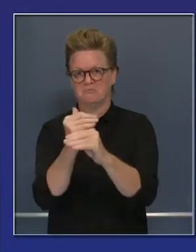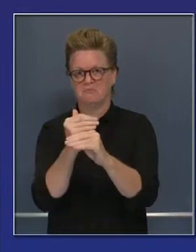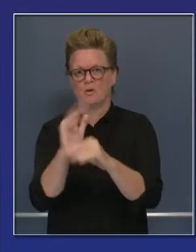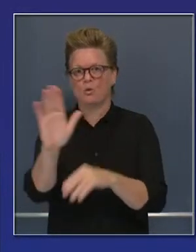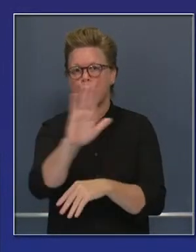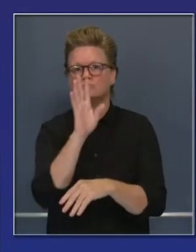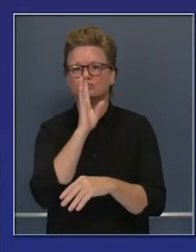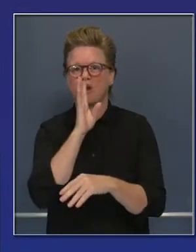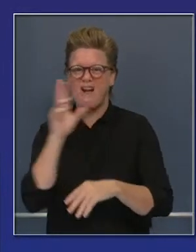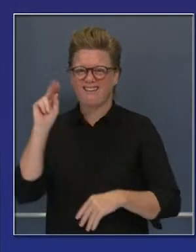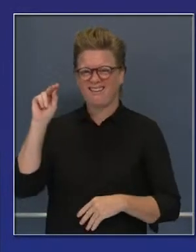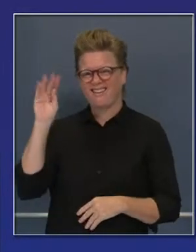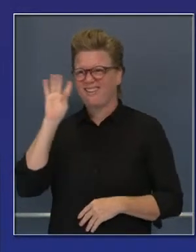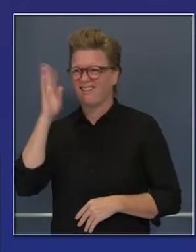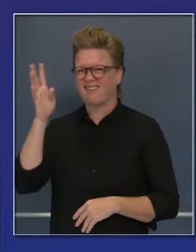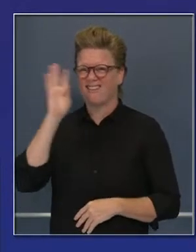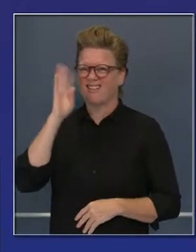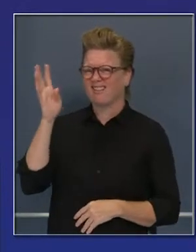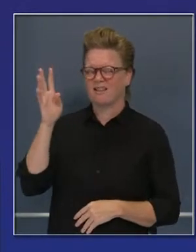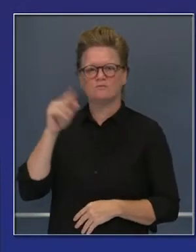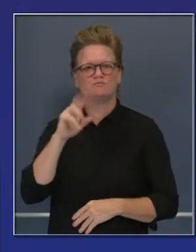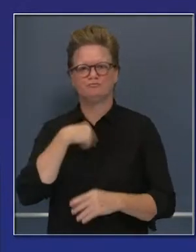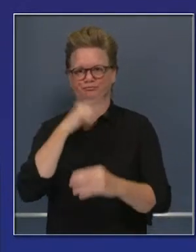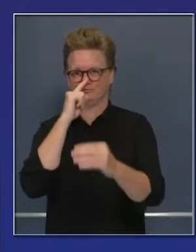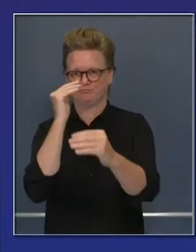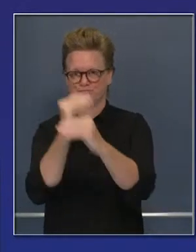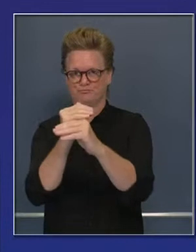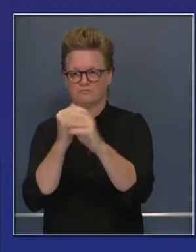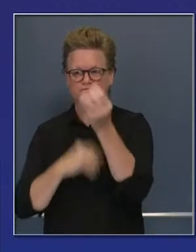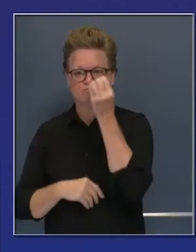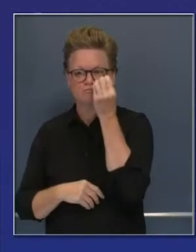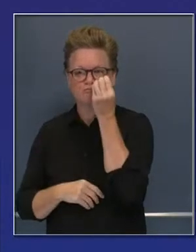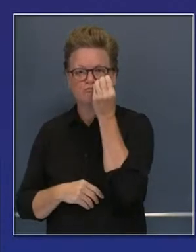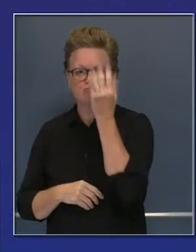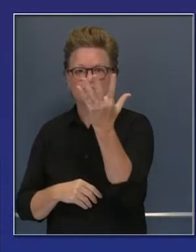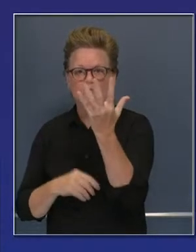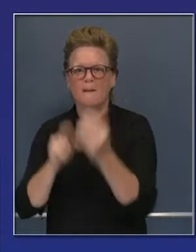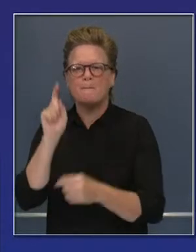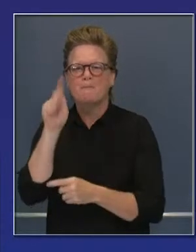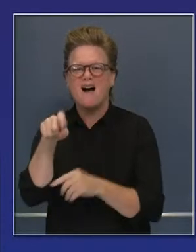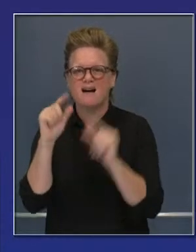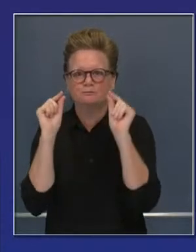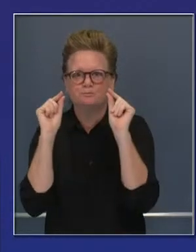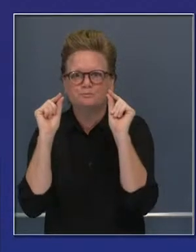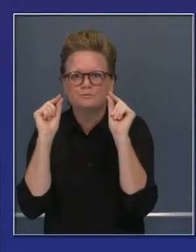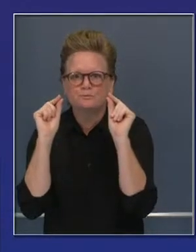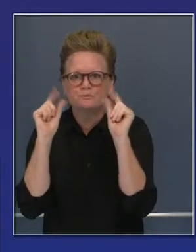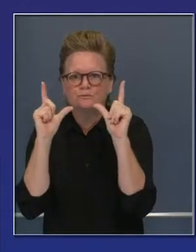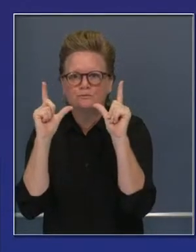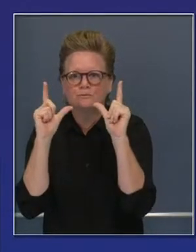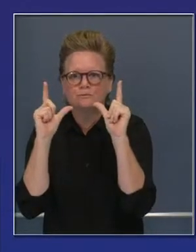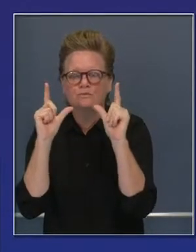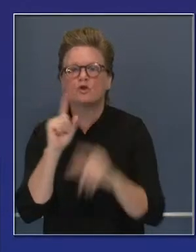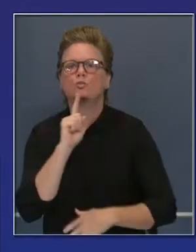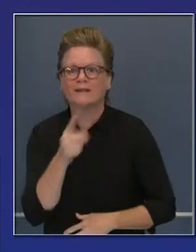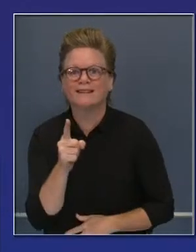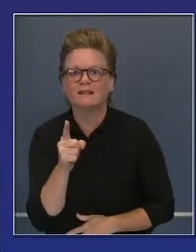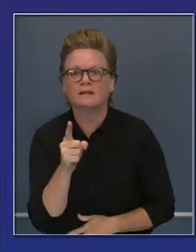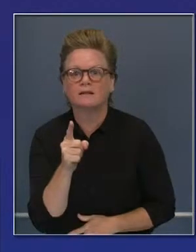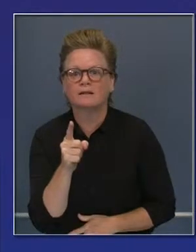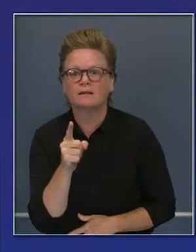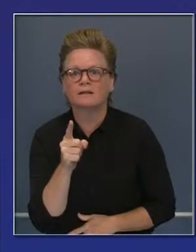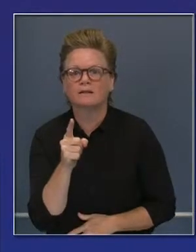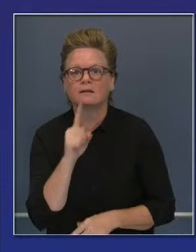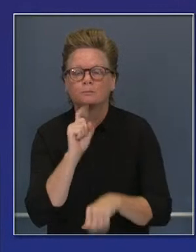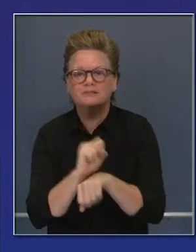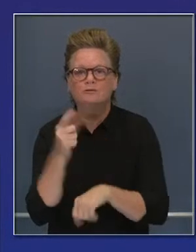experiencing. You may not believe it intellectually, but your own eyes, your own experiences tell a different story, particularly out here in the West Coast